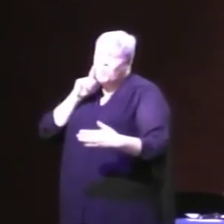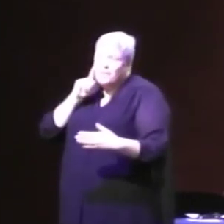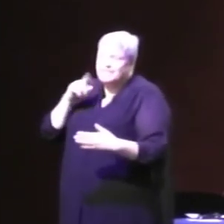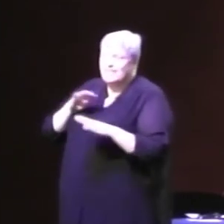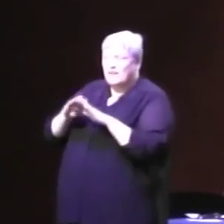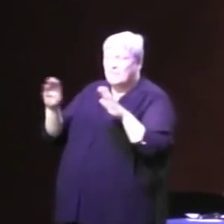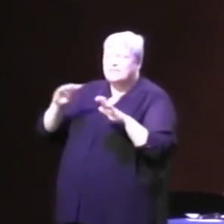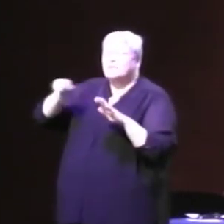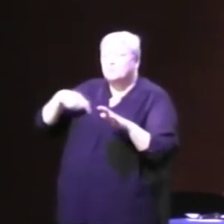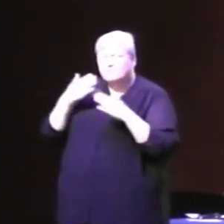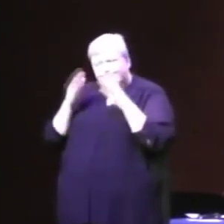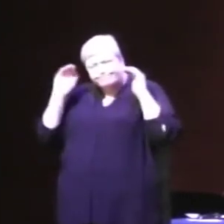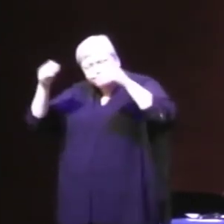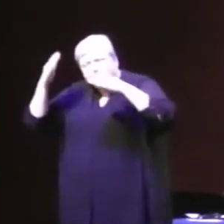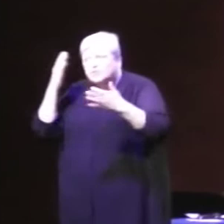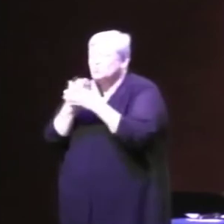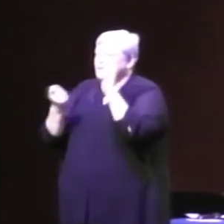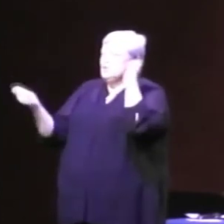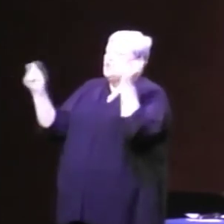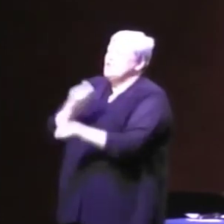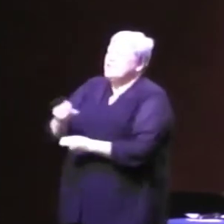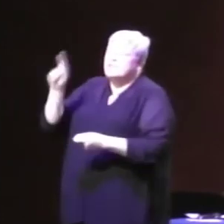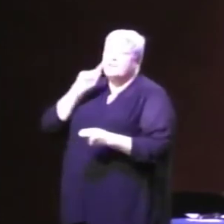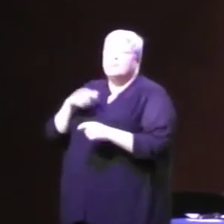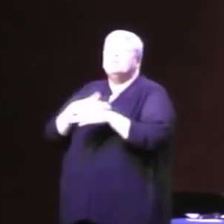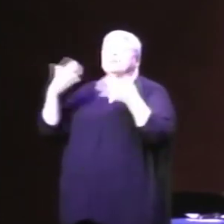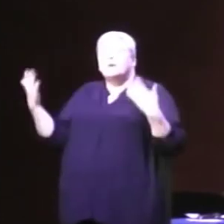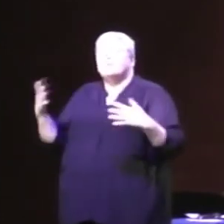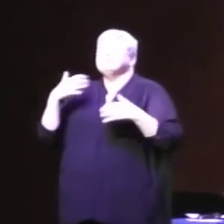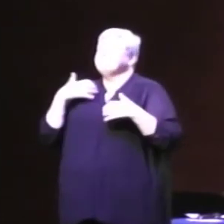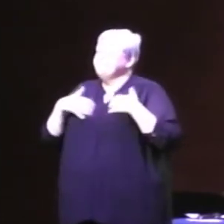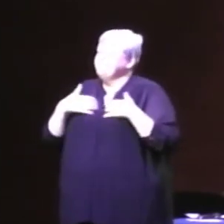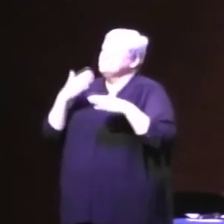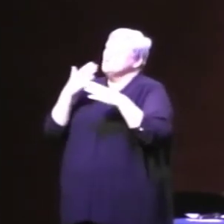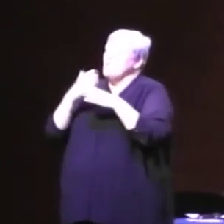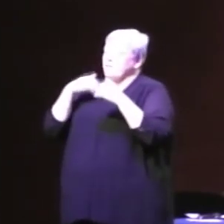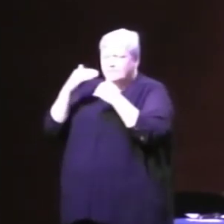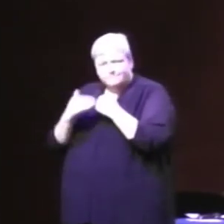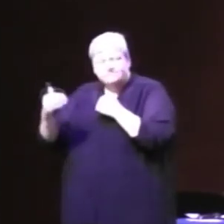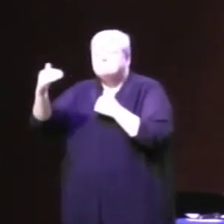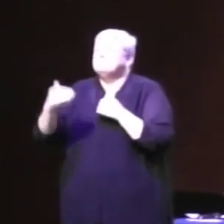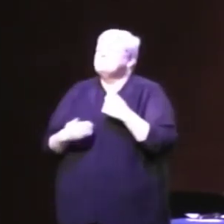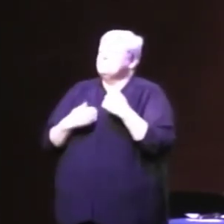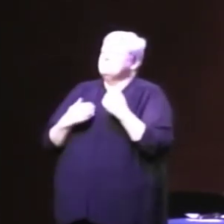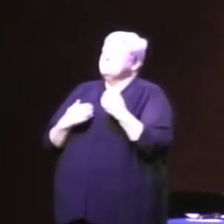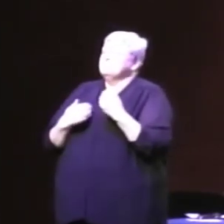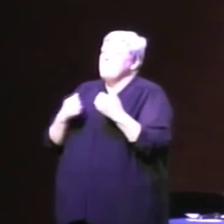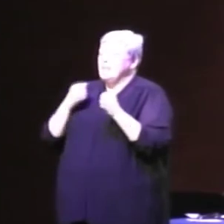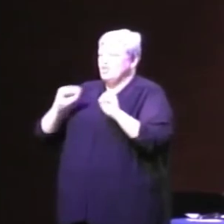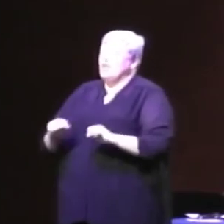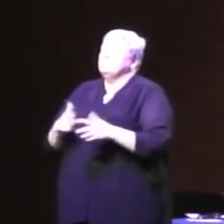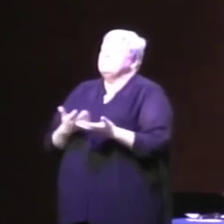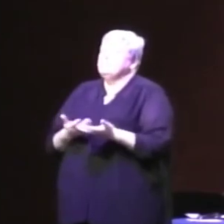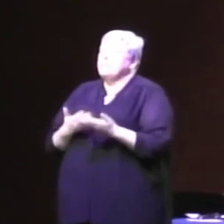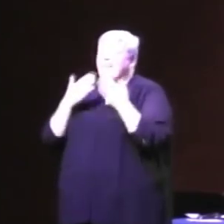we have determined to make a real change for women wherever they live, and I look forward to working with the rest of the STC over the remaining year of my chair.